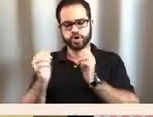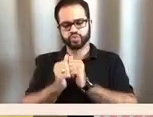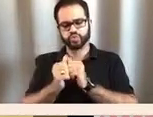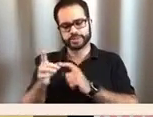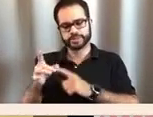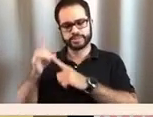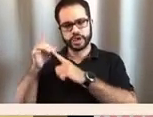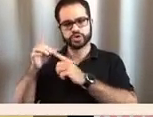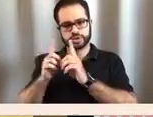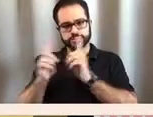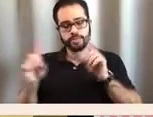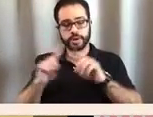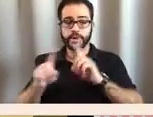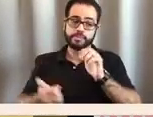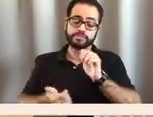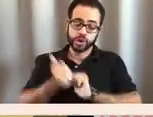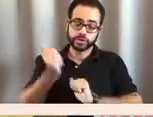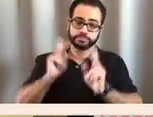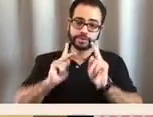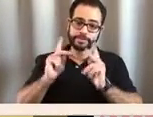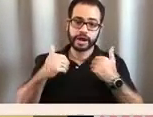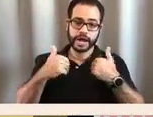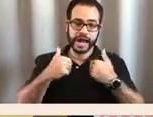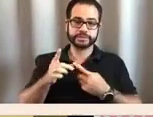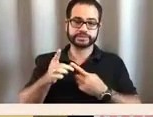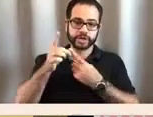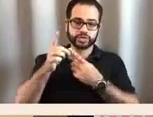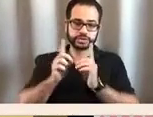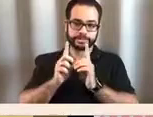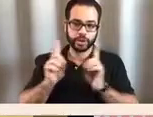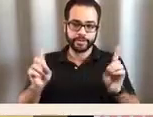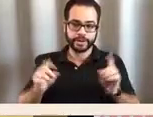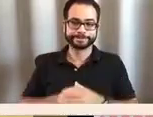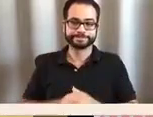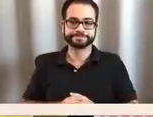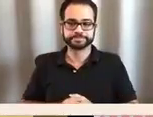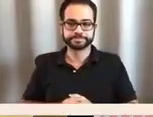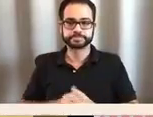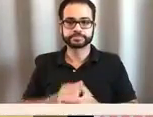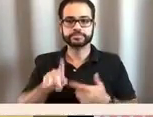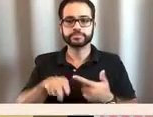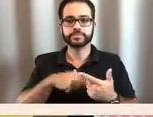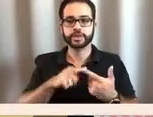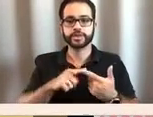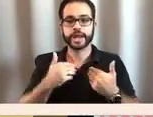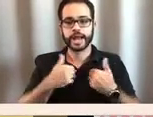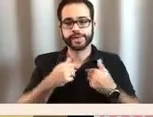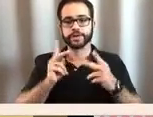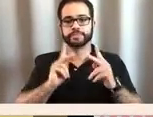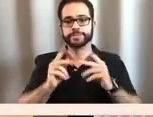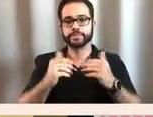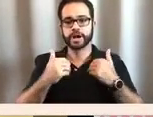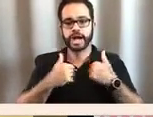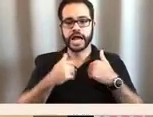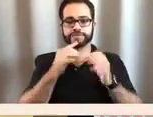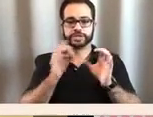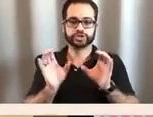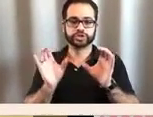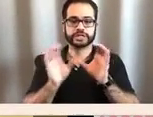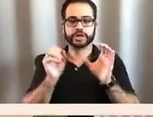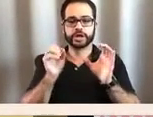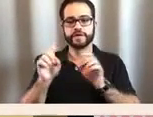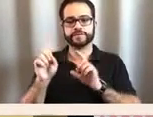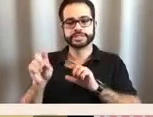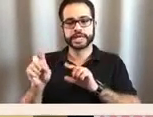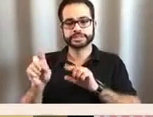but our larger number are those with special diplomas. And then we have those who complete with a certificate of